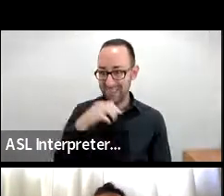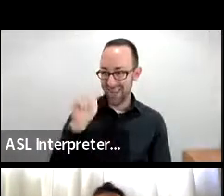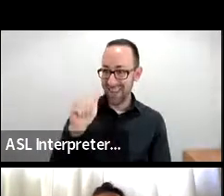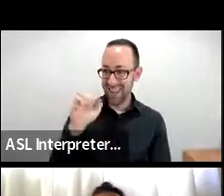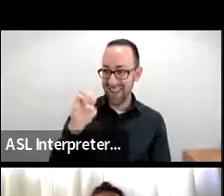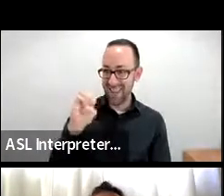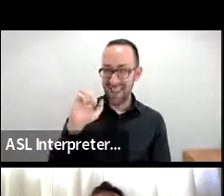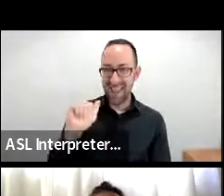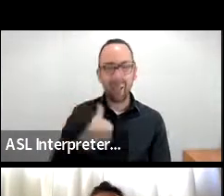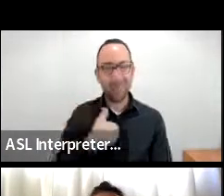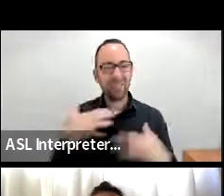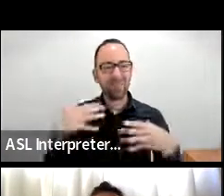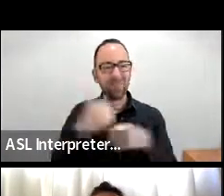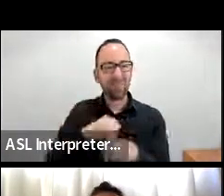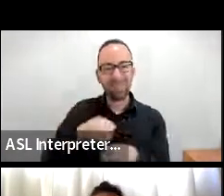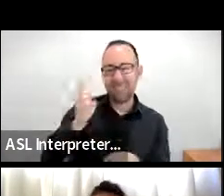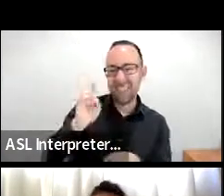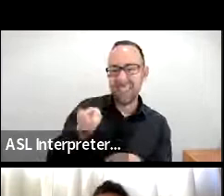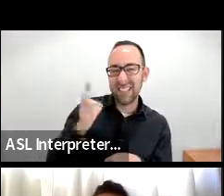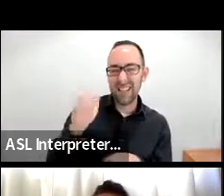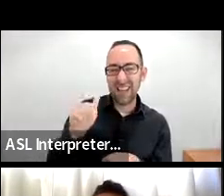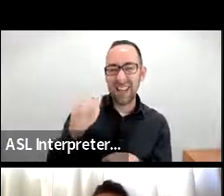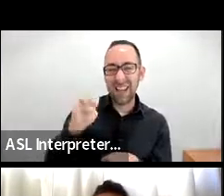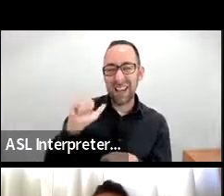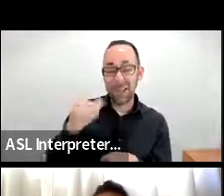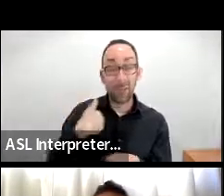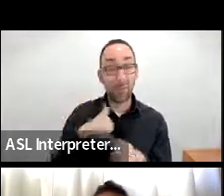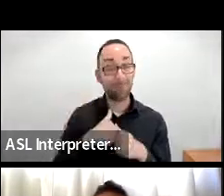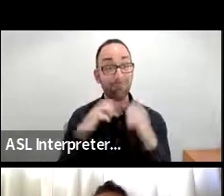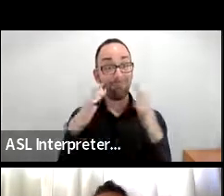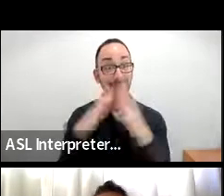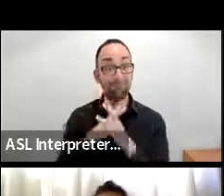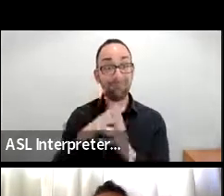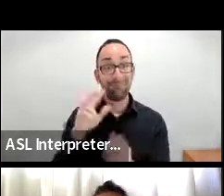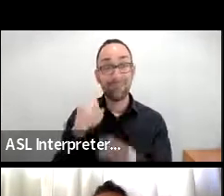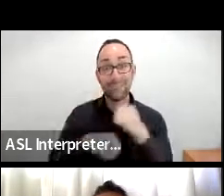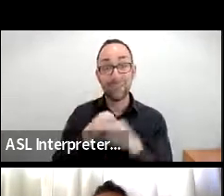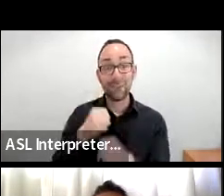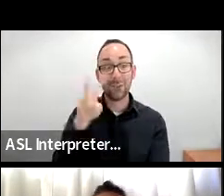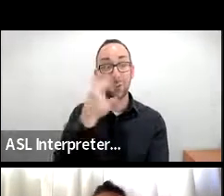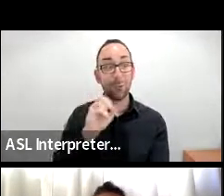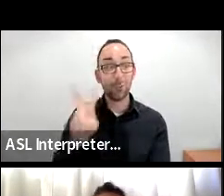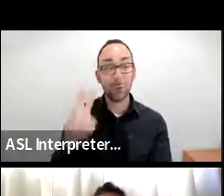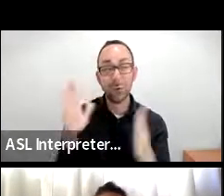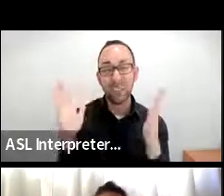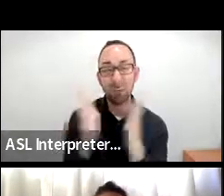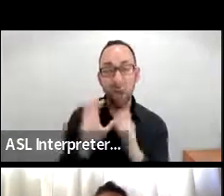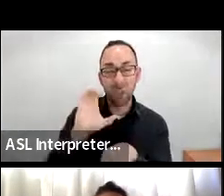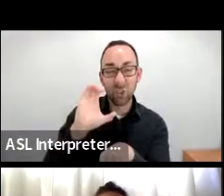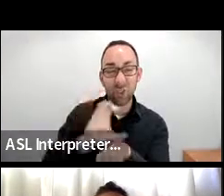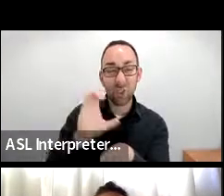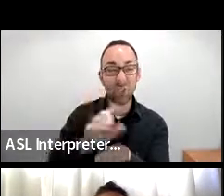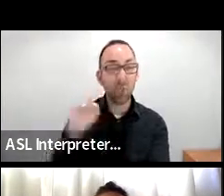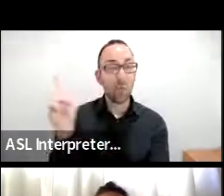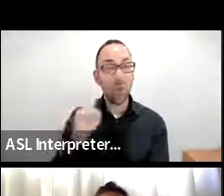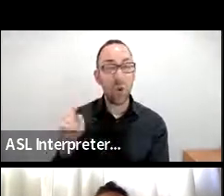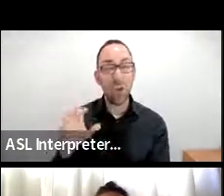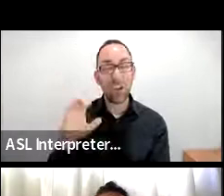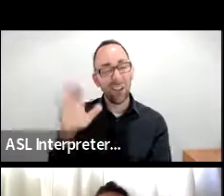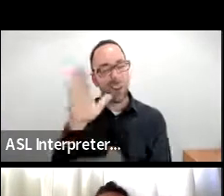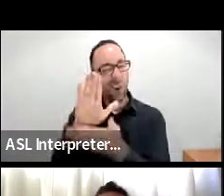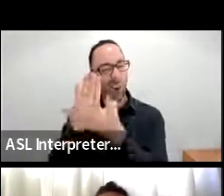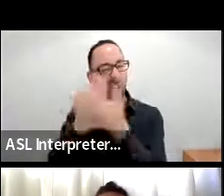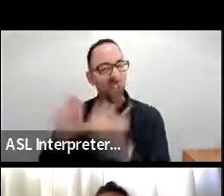brief history of AEA. We started as a school in 2002 in a very small church over near college, the